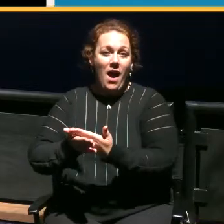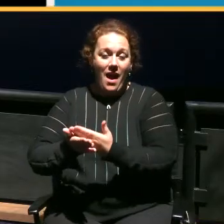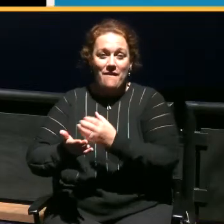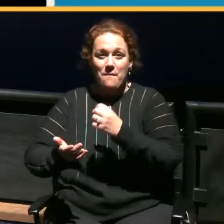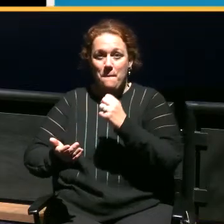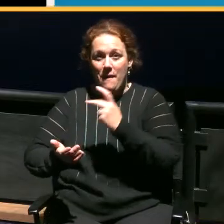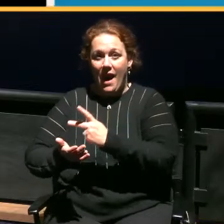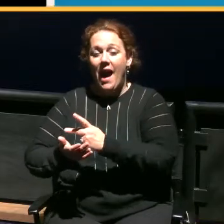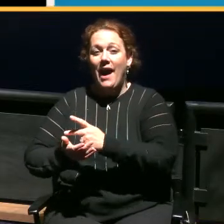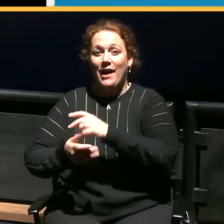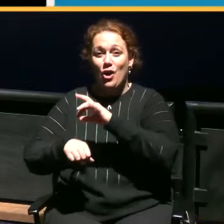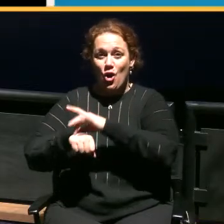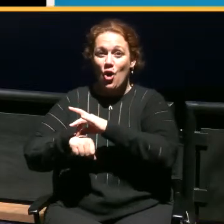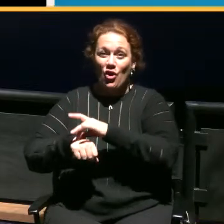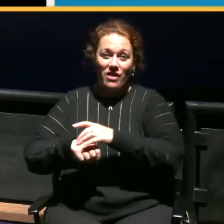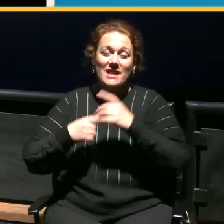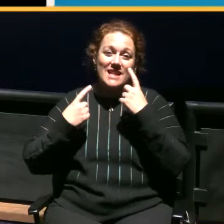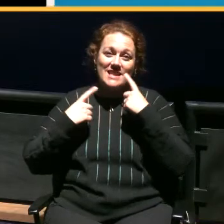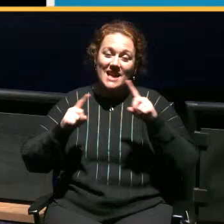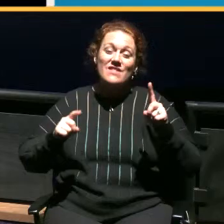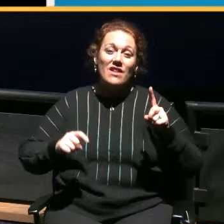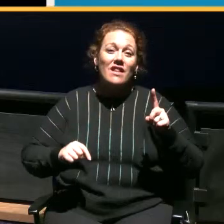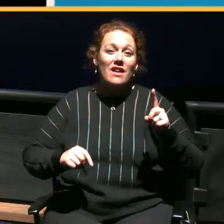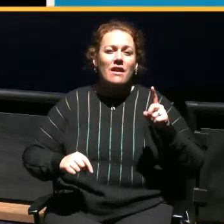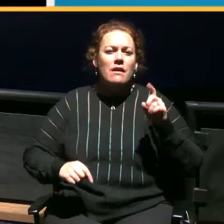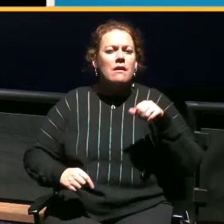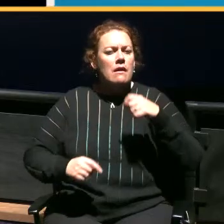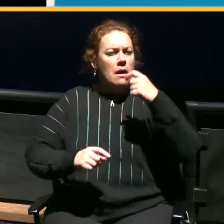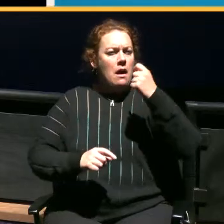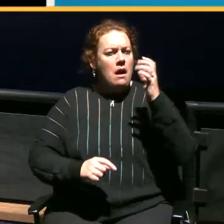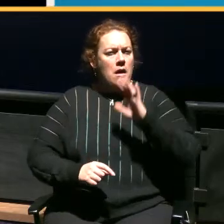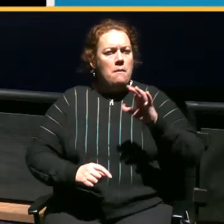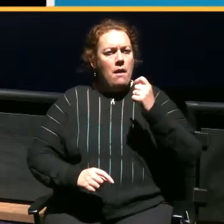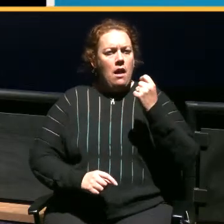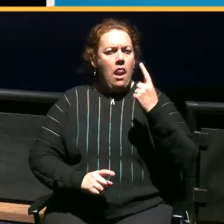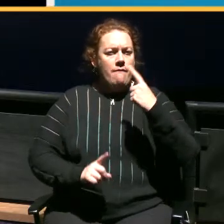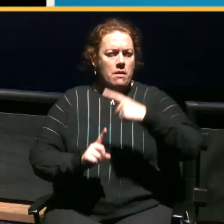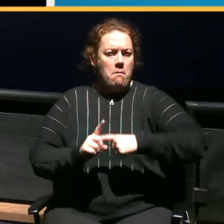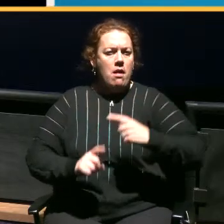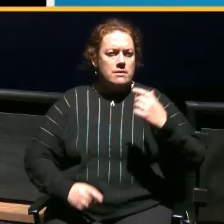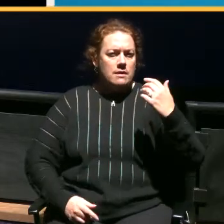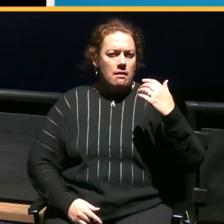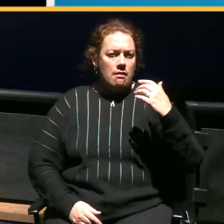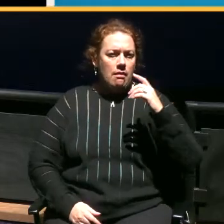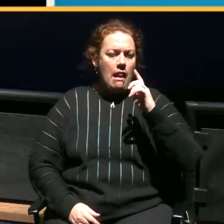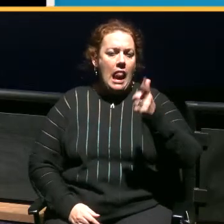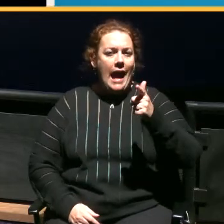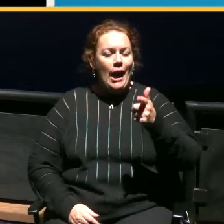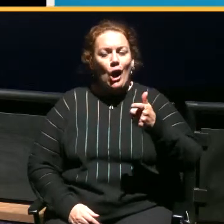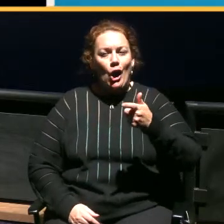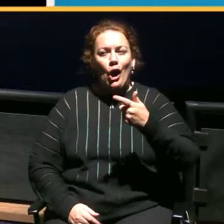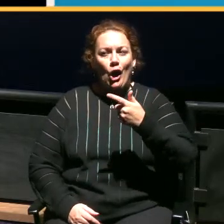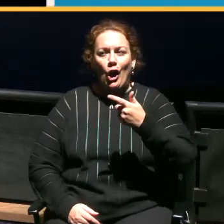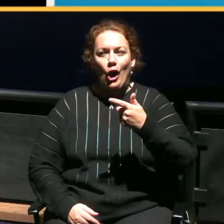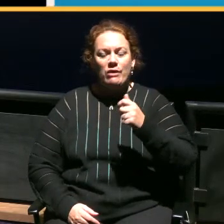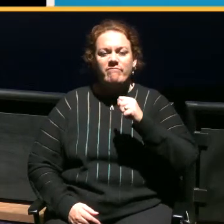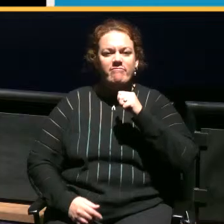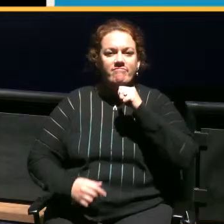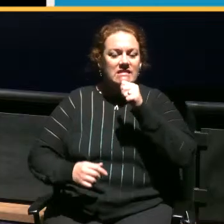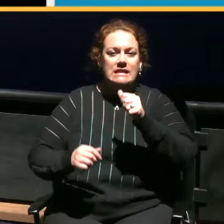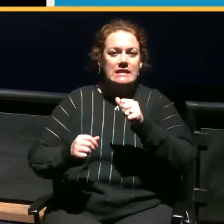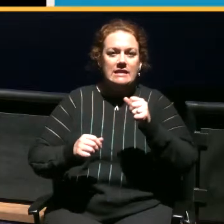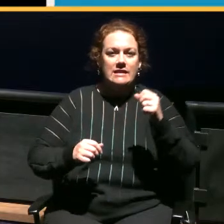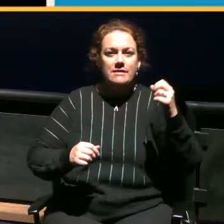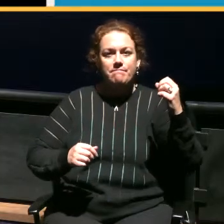was STS-107 for Columbia. It was about 11 months later or so. no, less about 10 months later. Anyway,